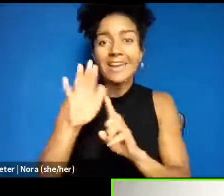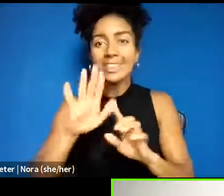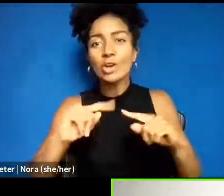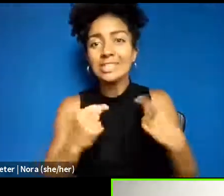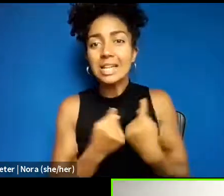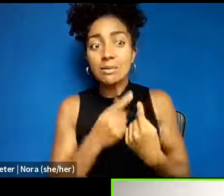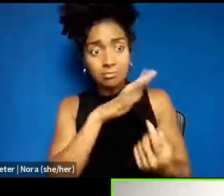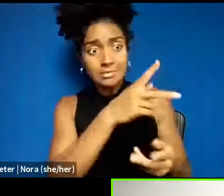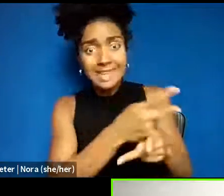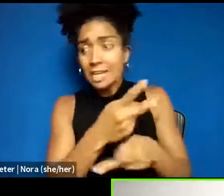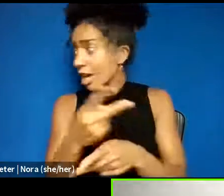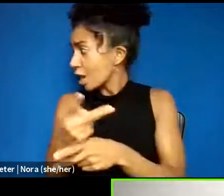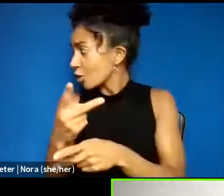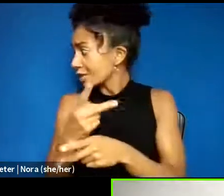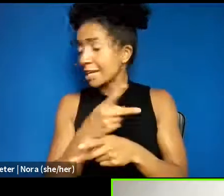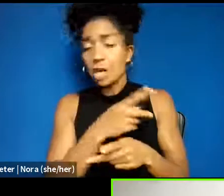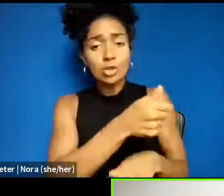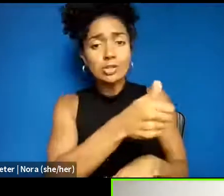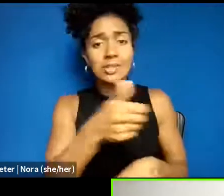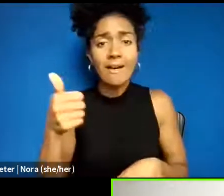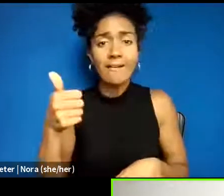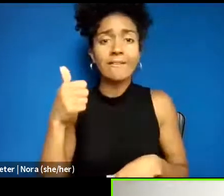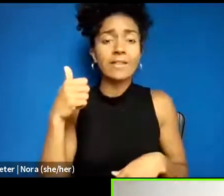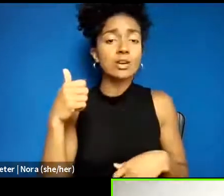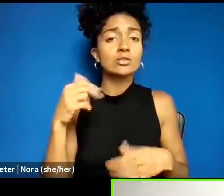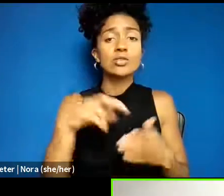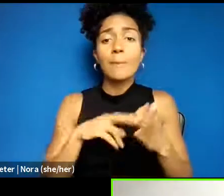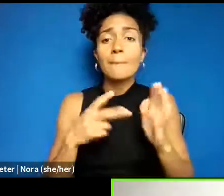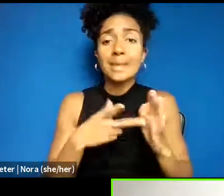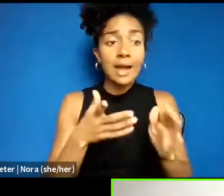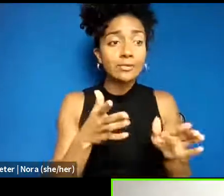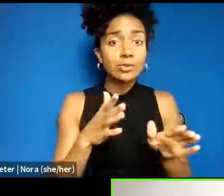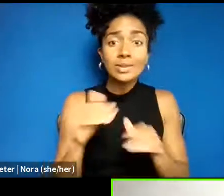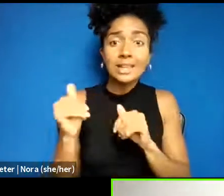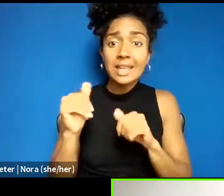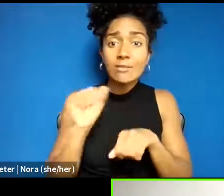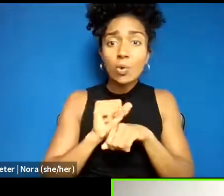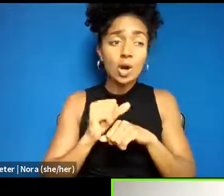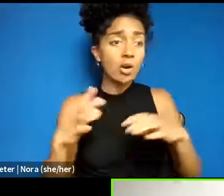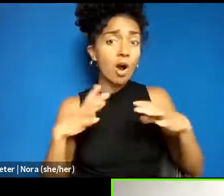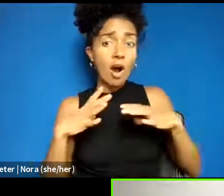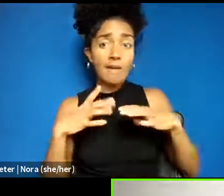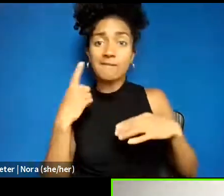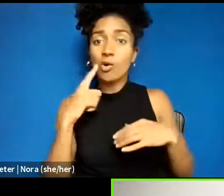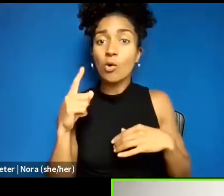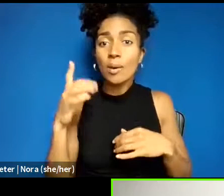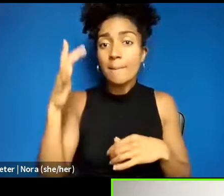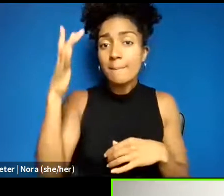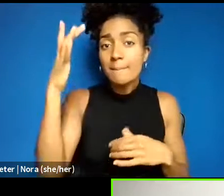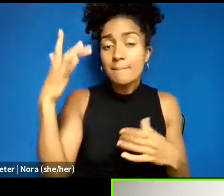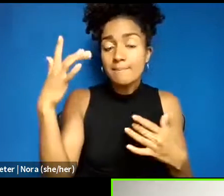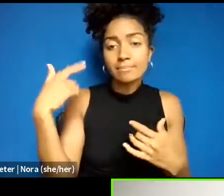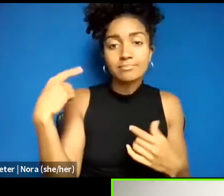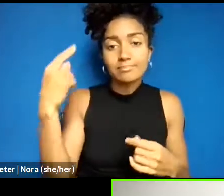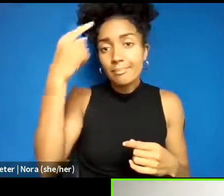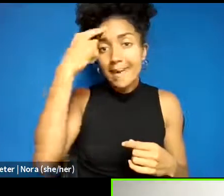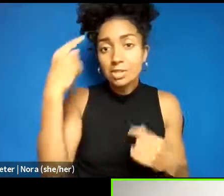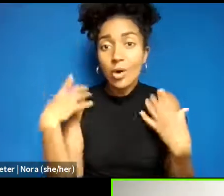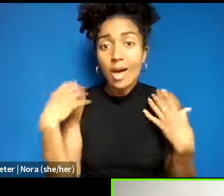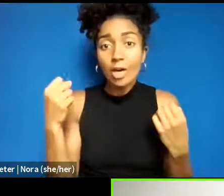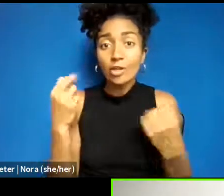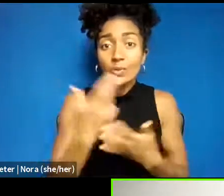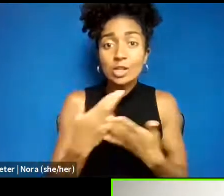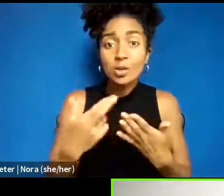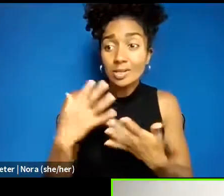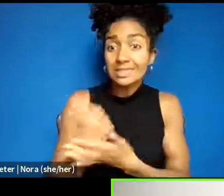them to, whether it's taking time away from work, using mental health resources that we have, really being able to